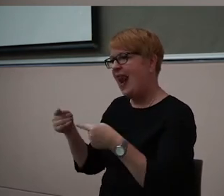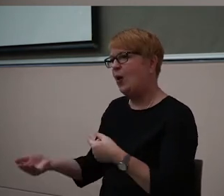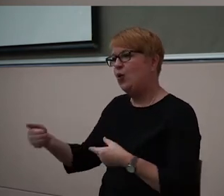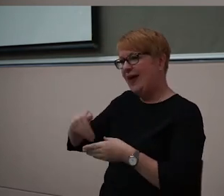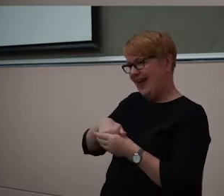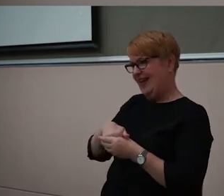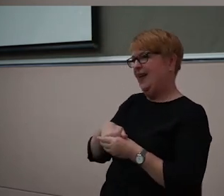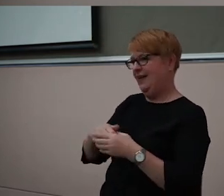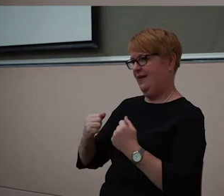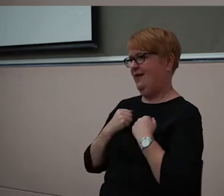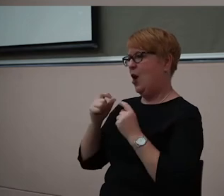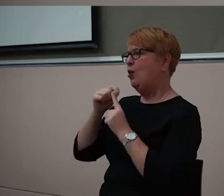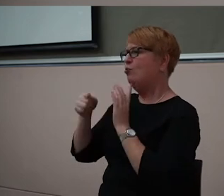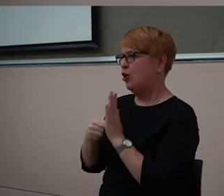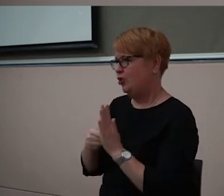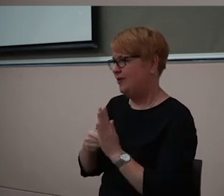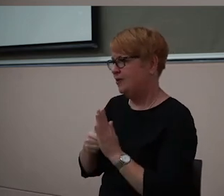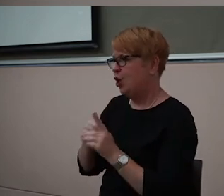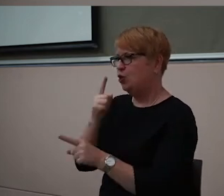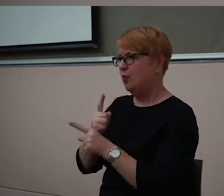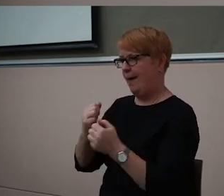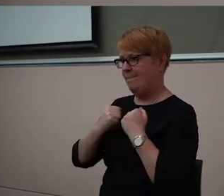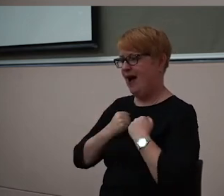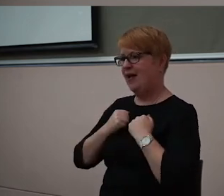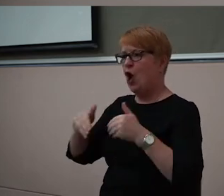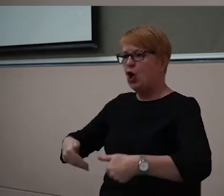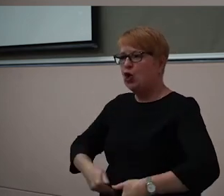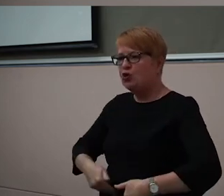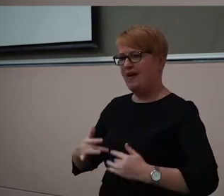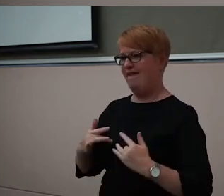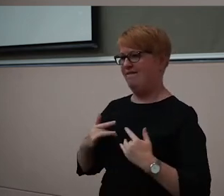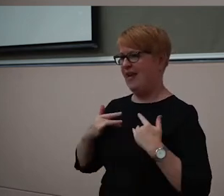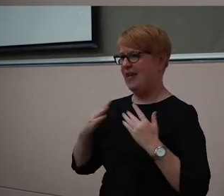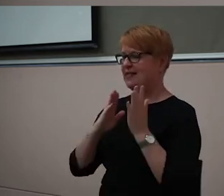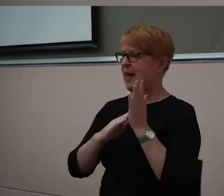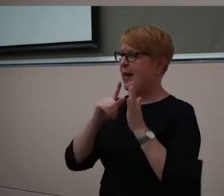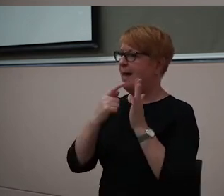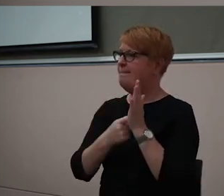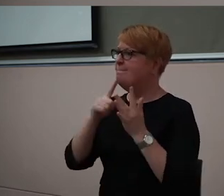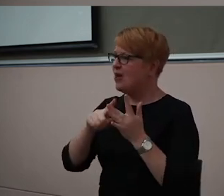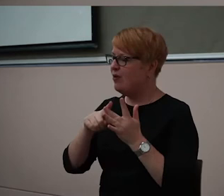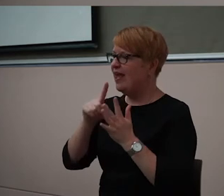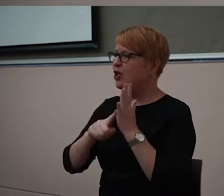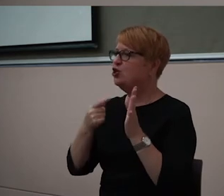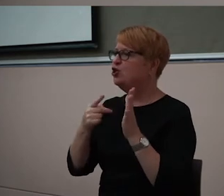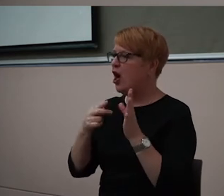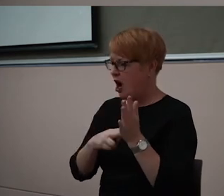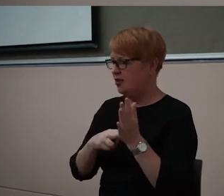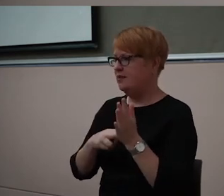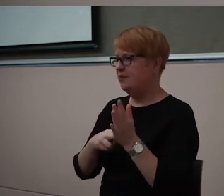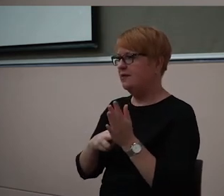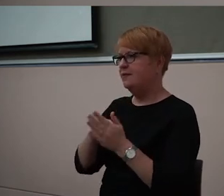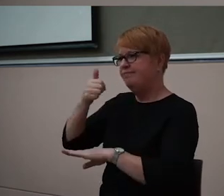projects, specifically I'll be talking about Gut Feelings, Meri Jaan, which is the project in Rochdale, and Beverley will